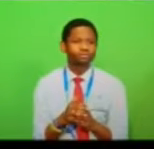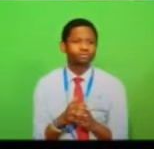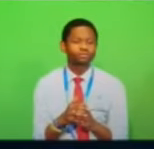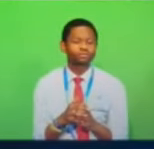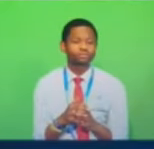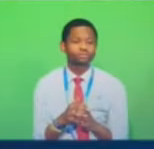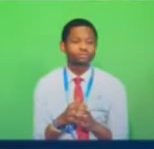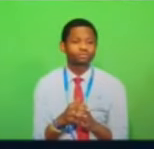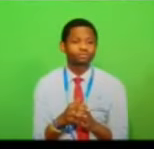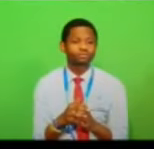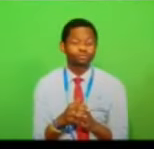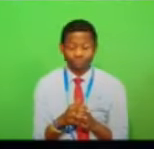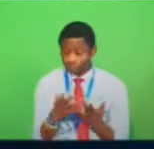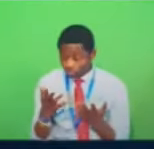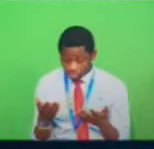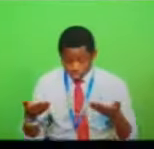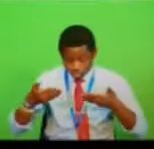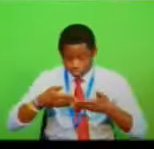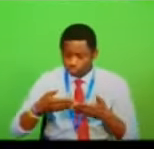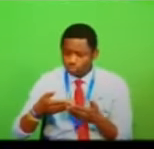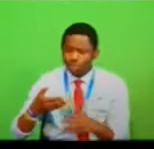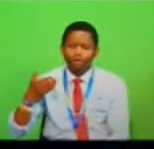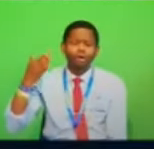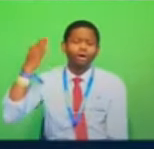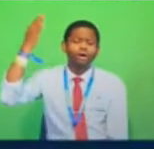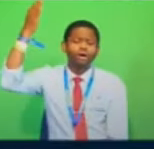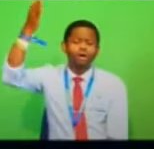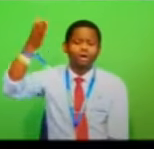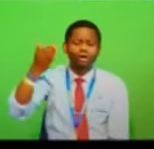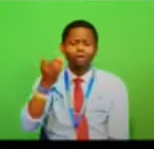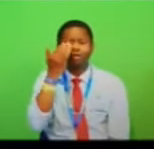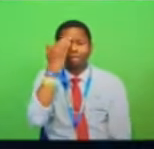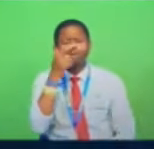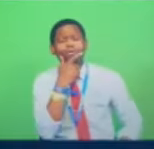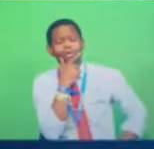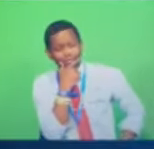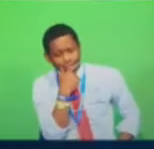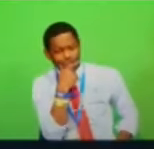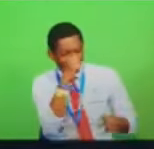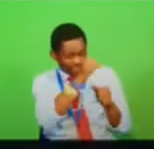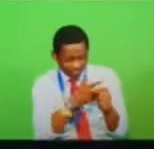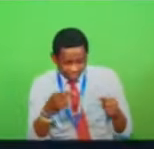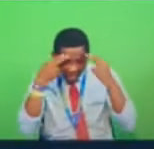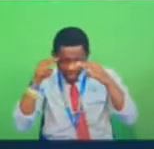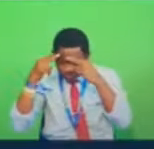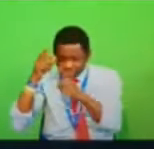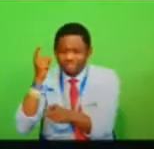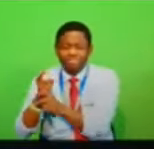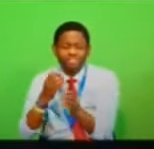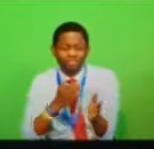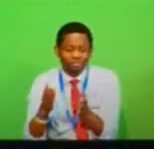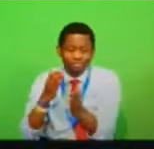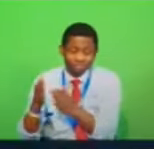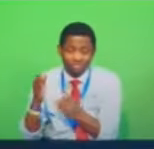the eschaton, and we'll realize that, oh, so all these things that were coming were just to prepare us so that we don't go to heaven and